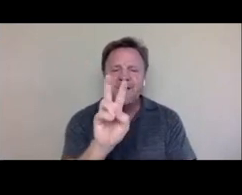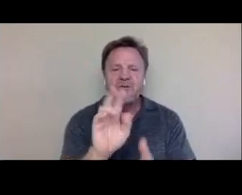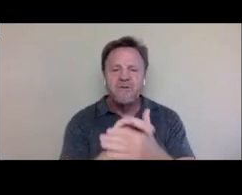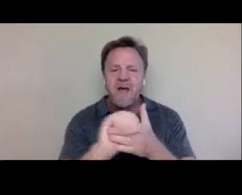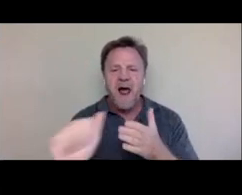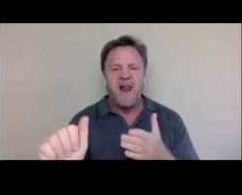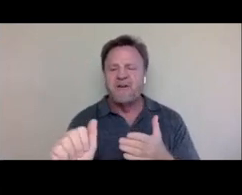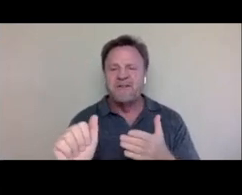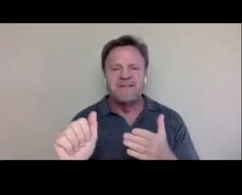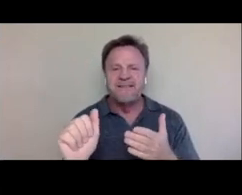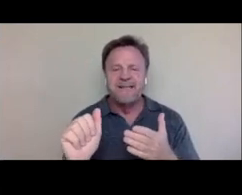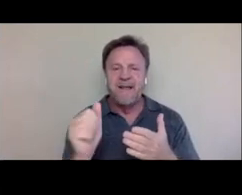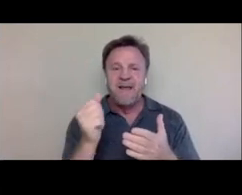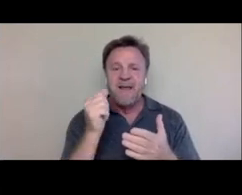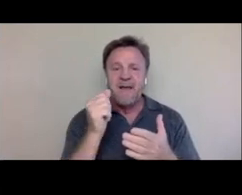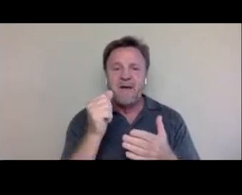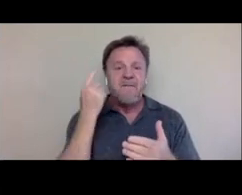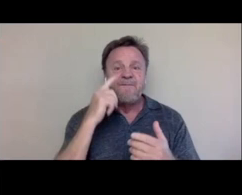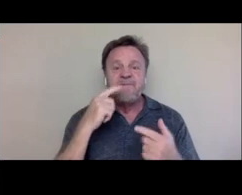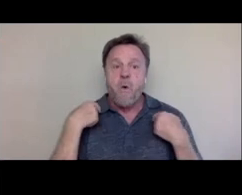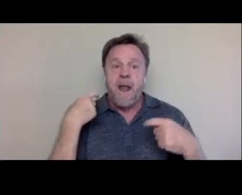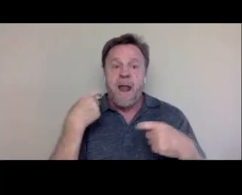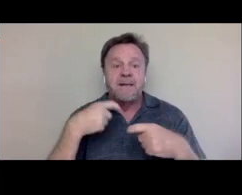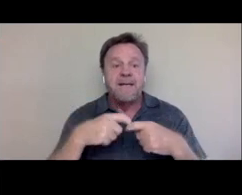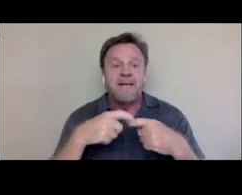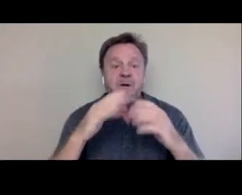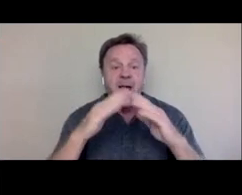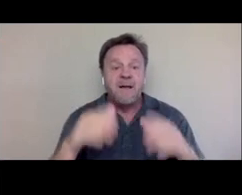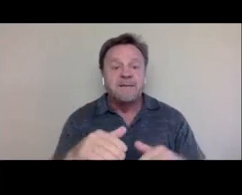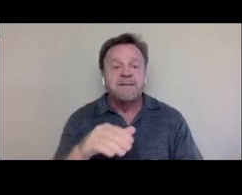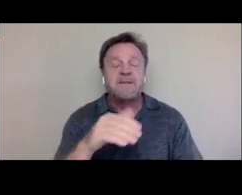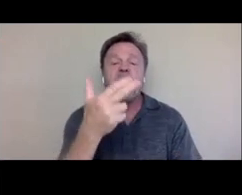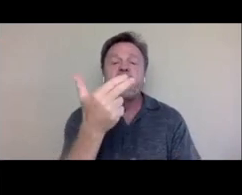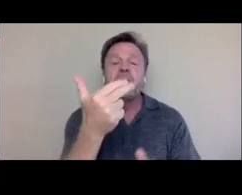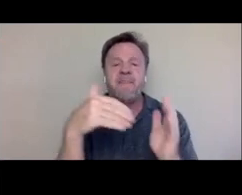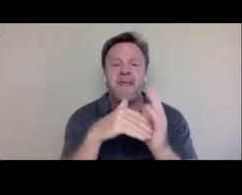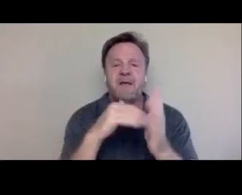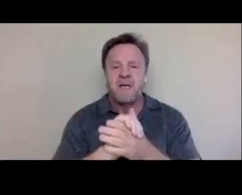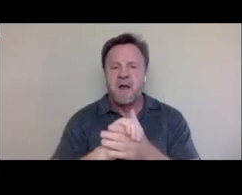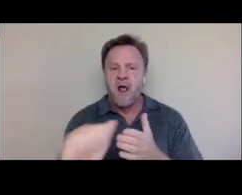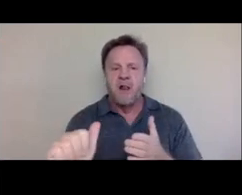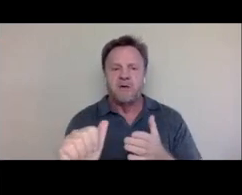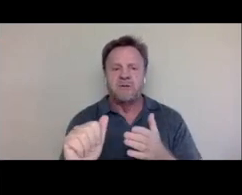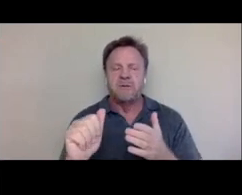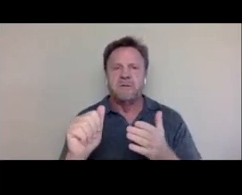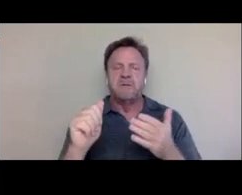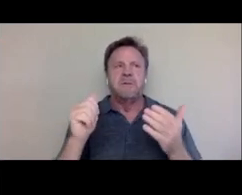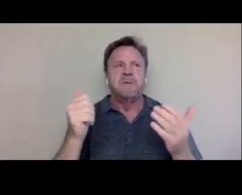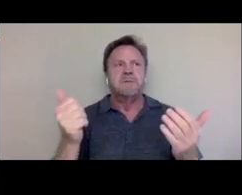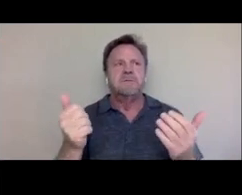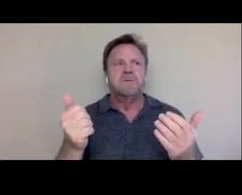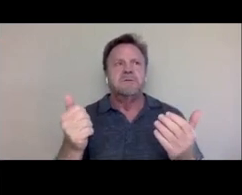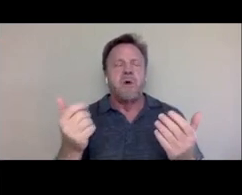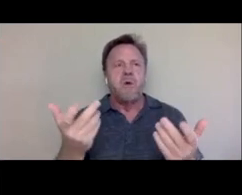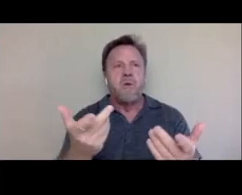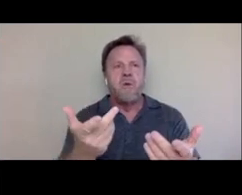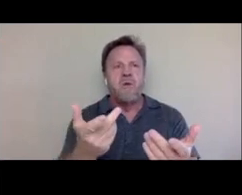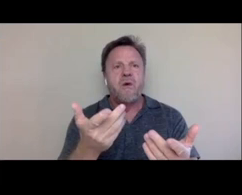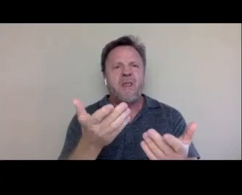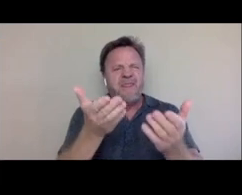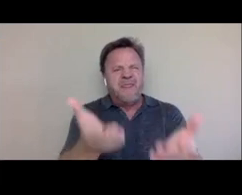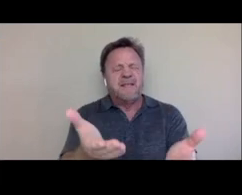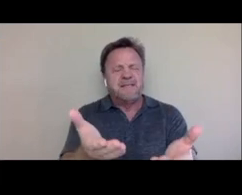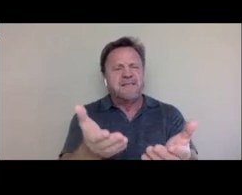$1,282. For Latinx households, $13,000. So what you see is some